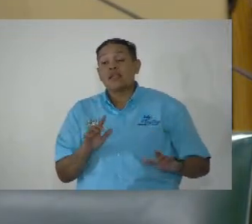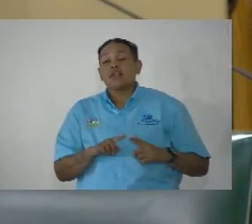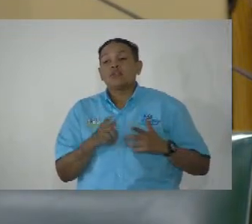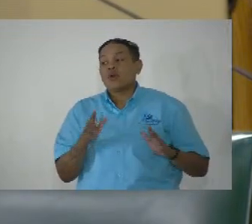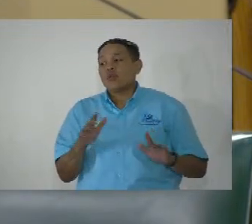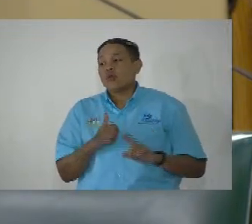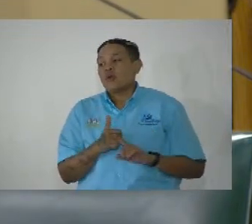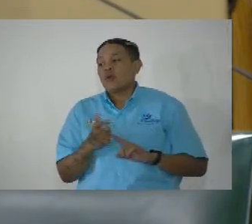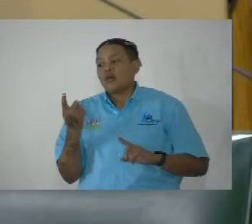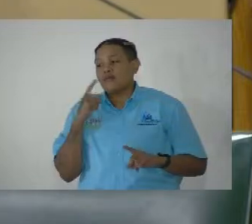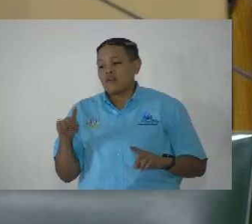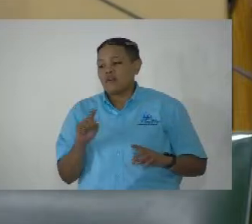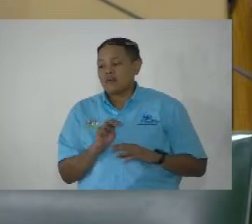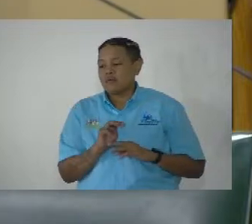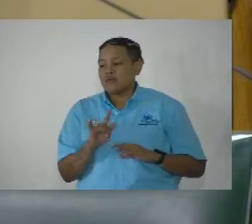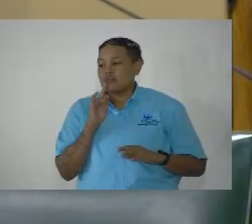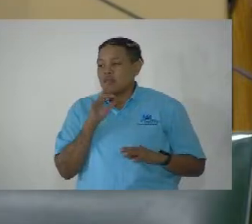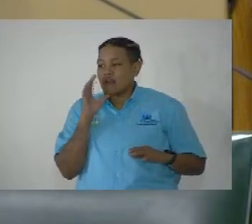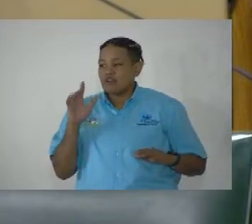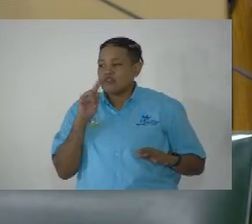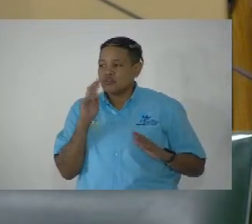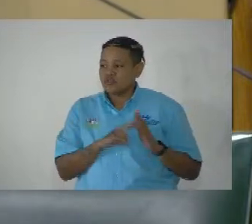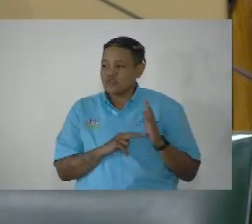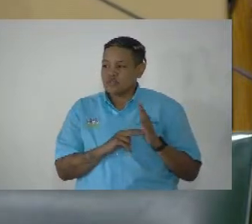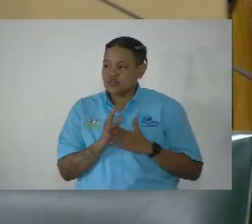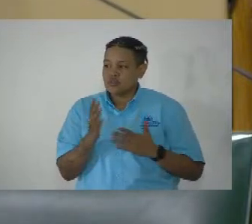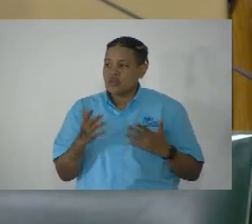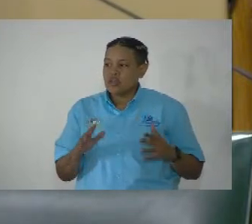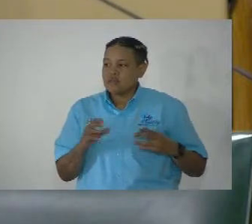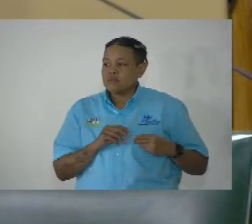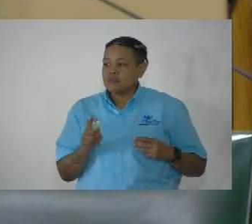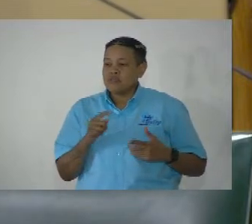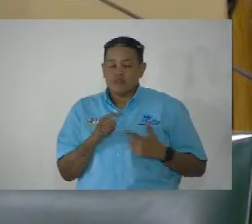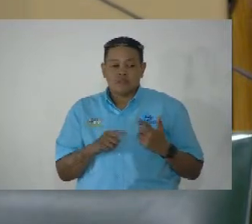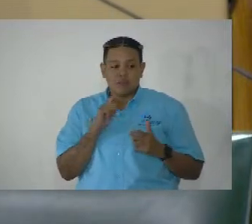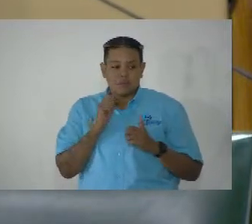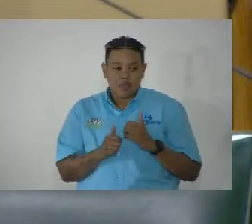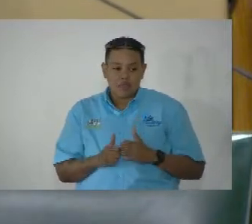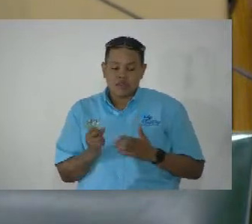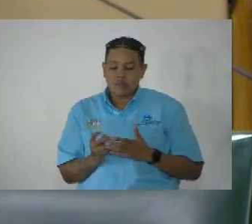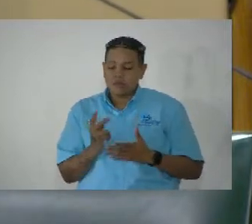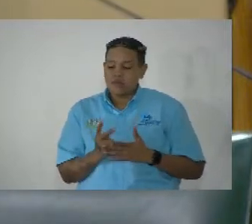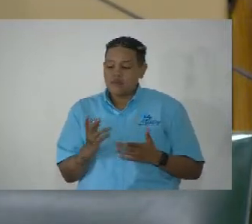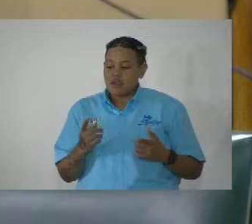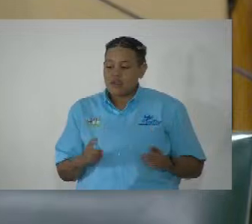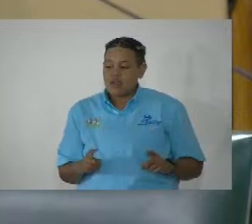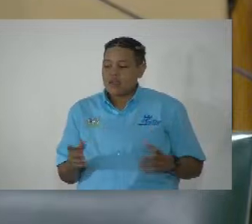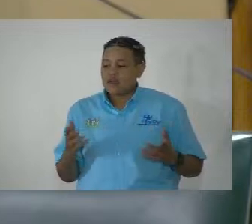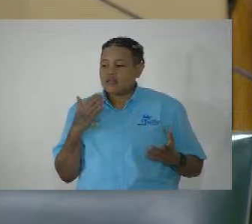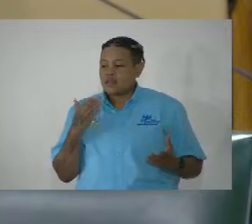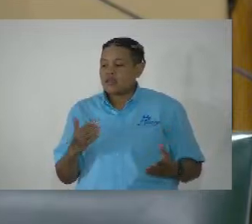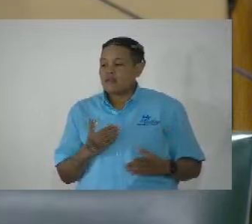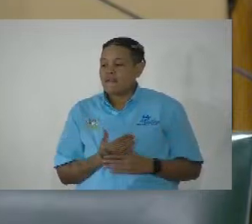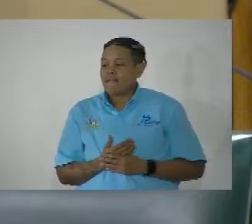allow for the Minister of Agriculture to accept the bill and to ask for its approval. May it please the Madam